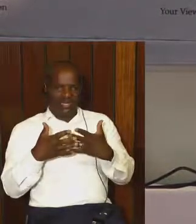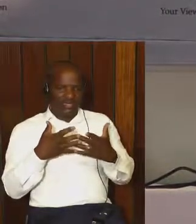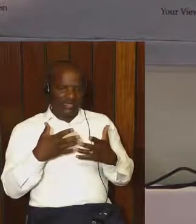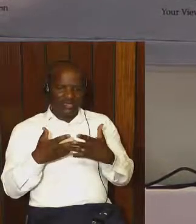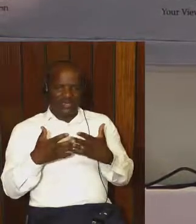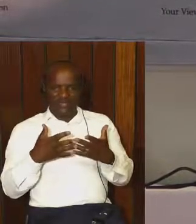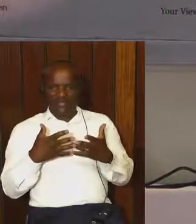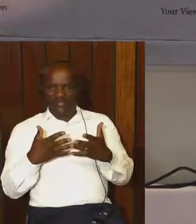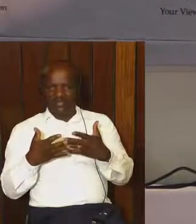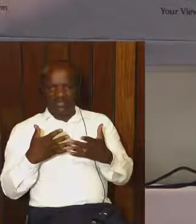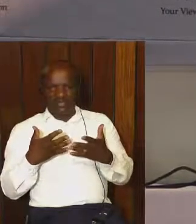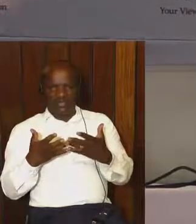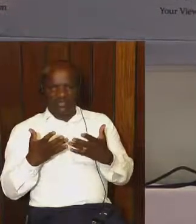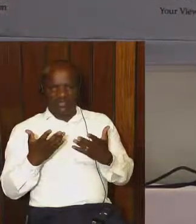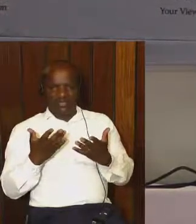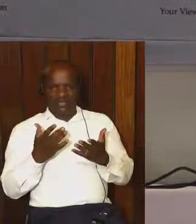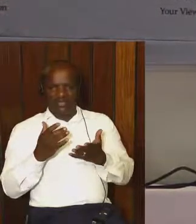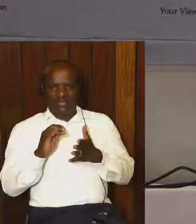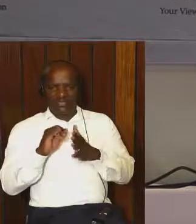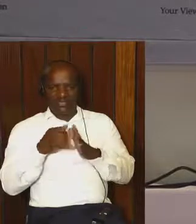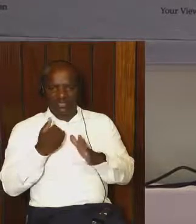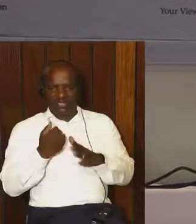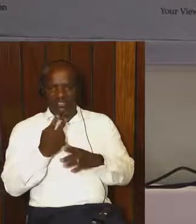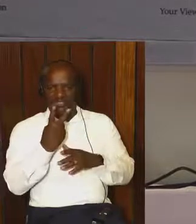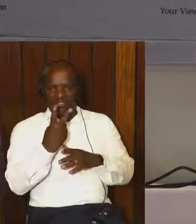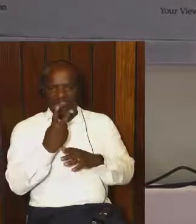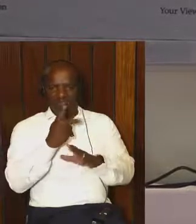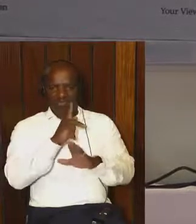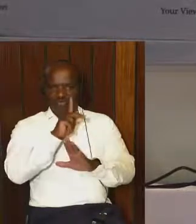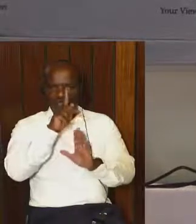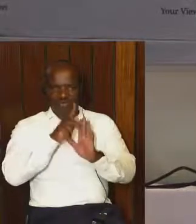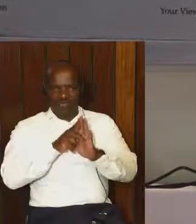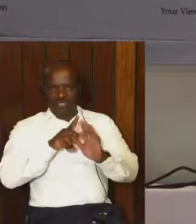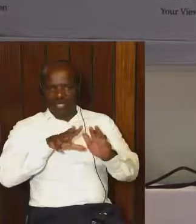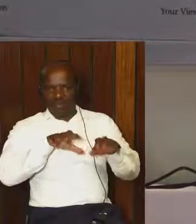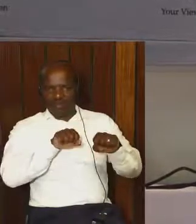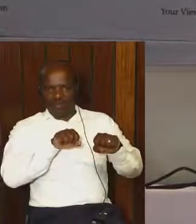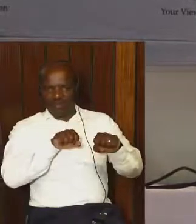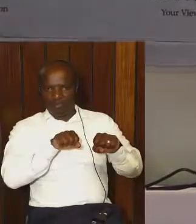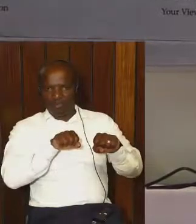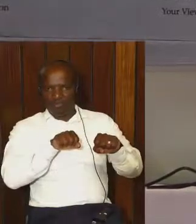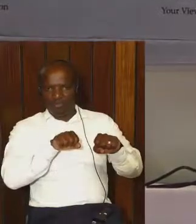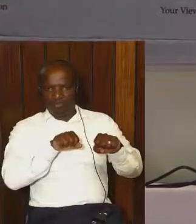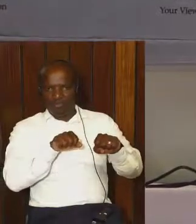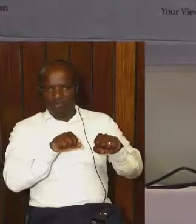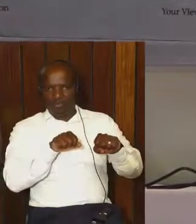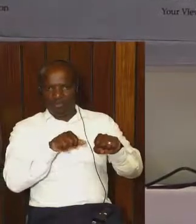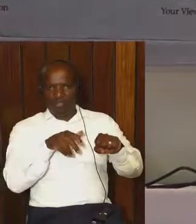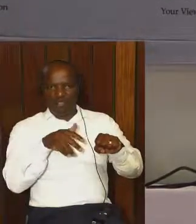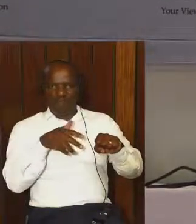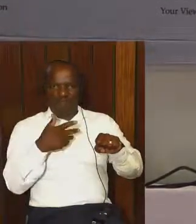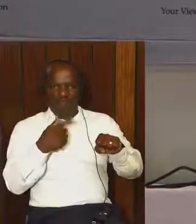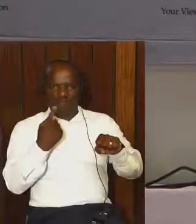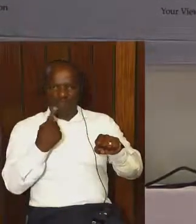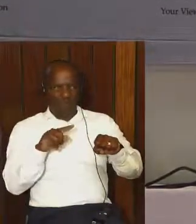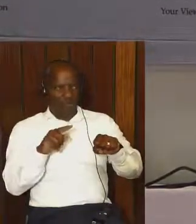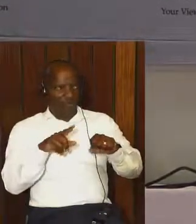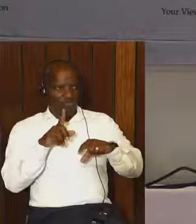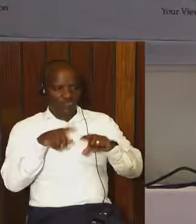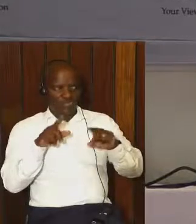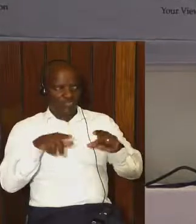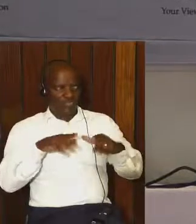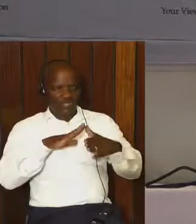is this just two projects that came to a halt for different reasons, or is